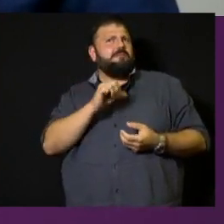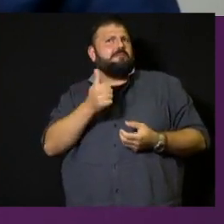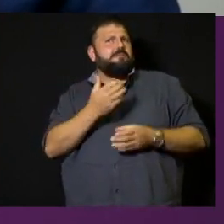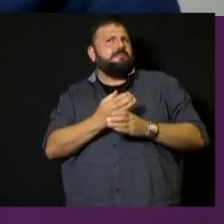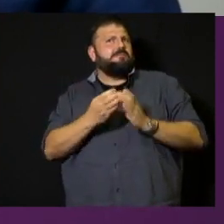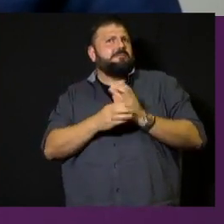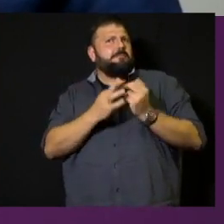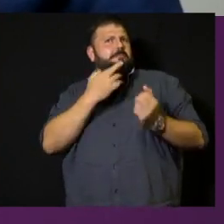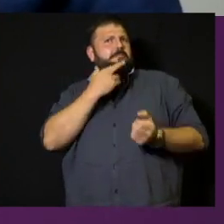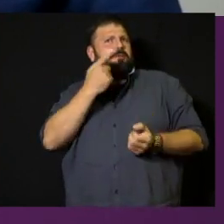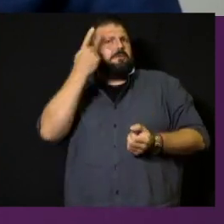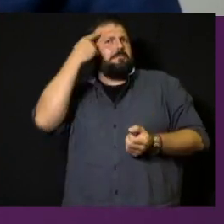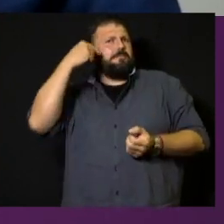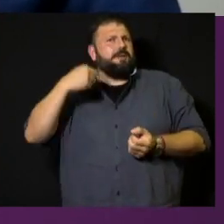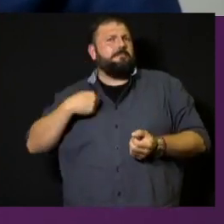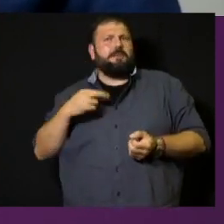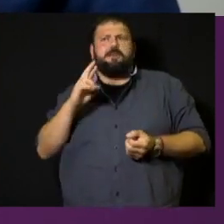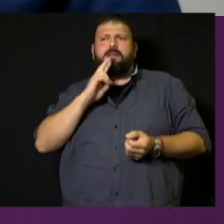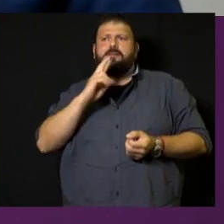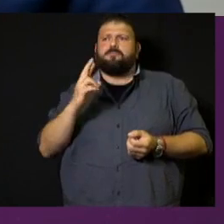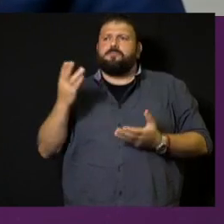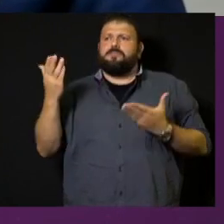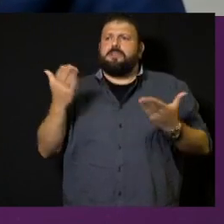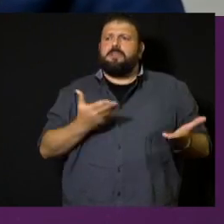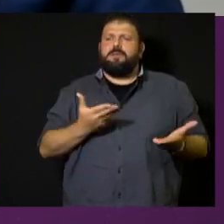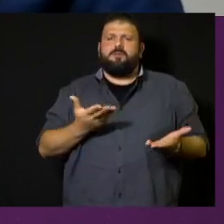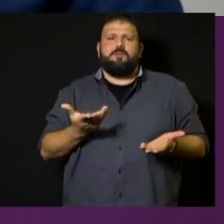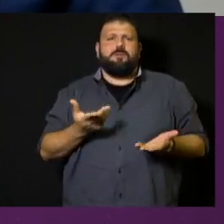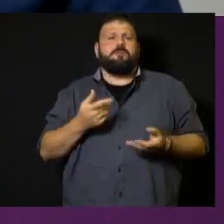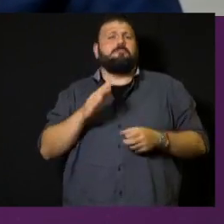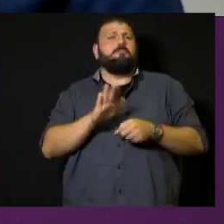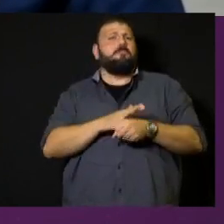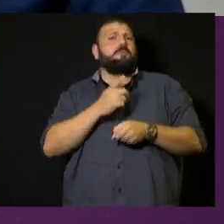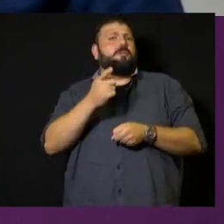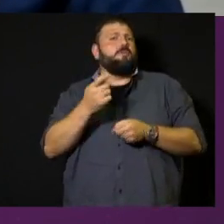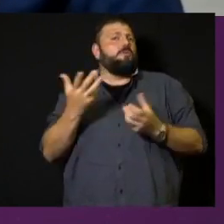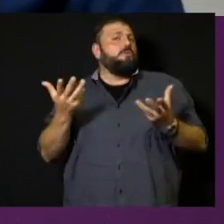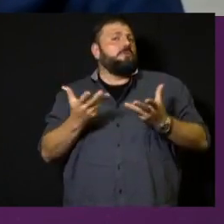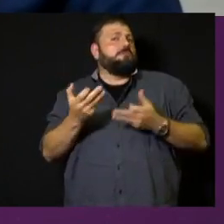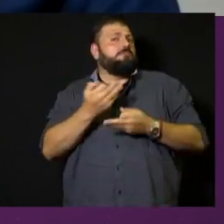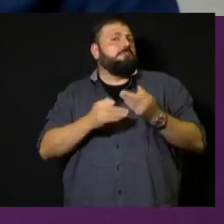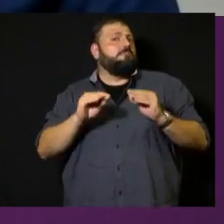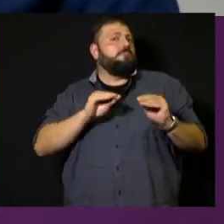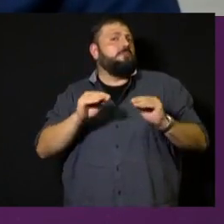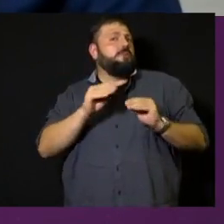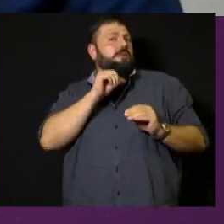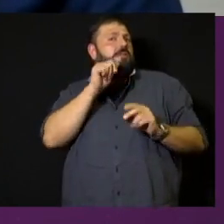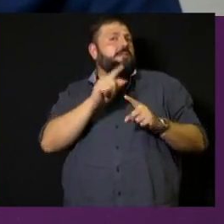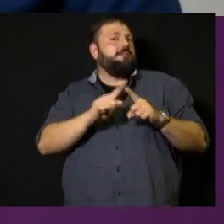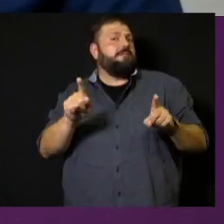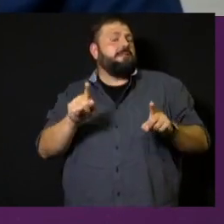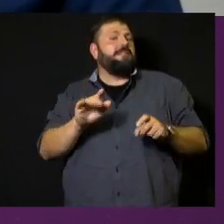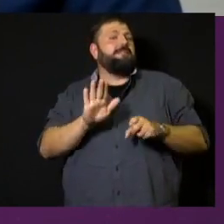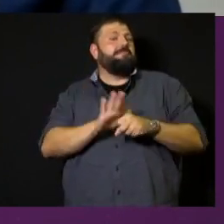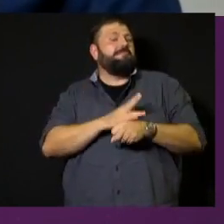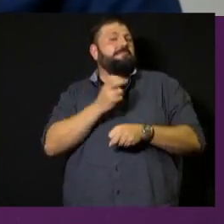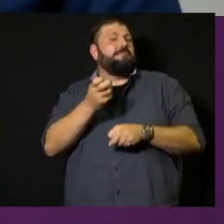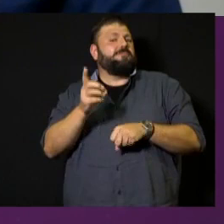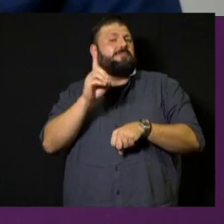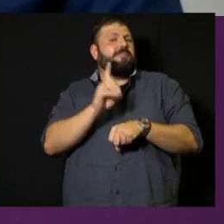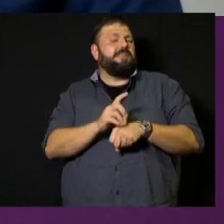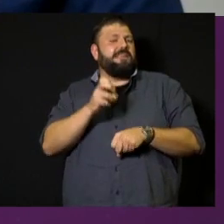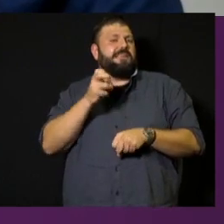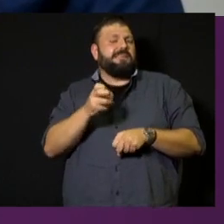is that it? There's nothing better for me? And the answer came right away. There's nothing better